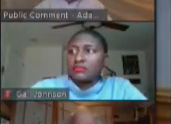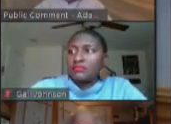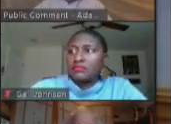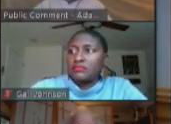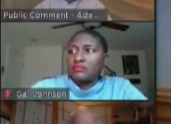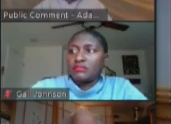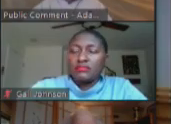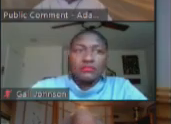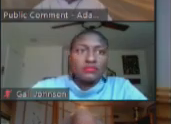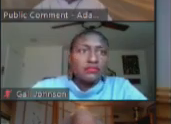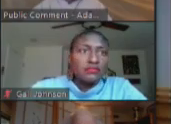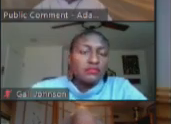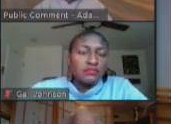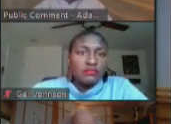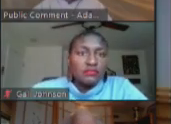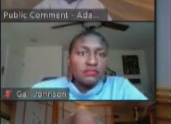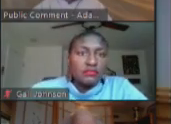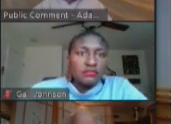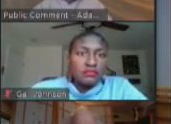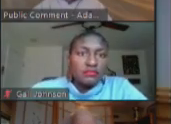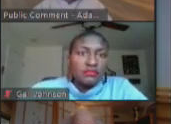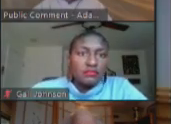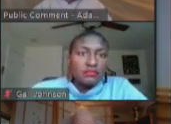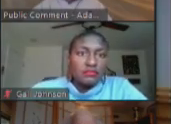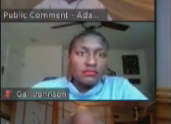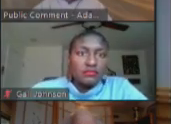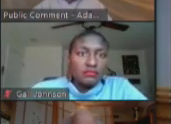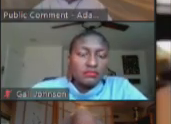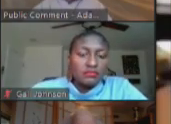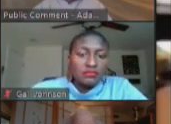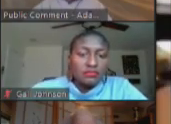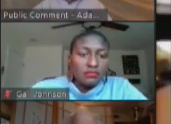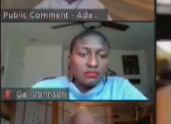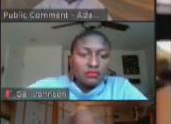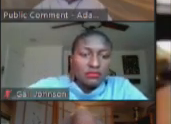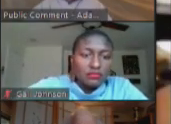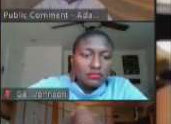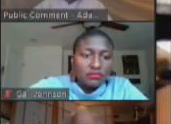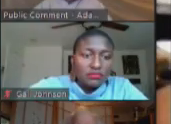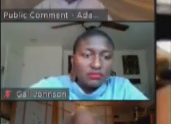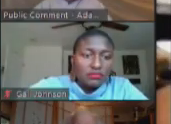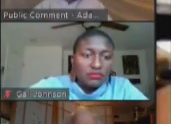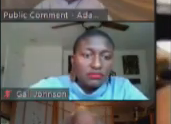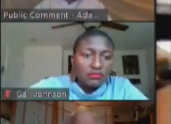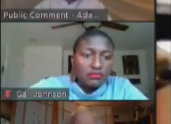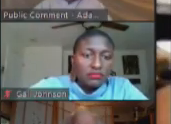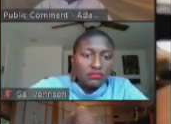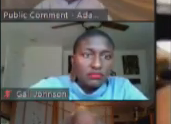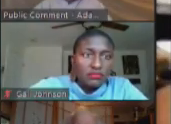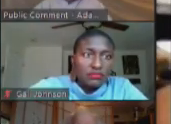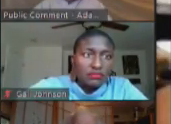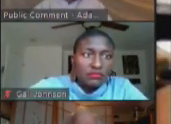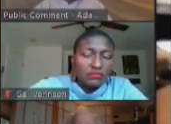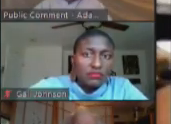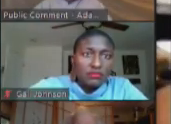Mr. Thompson, do you think your board, the current board as it sits now, do you think that it's a very